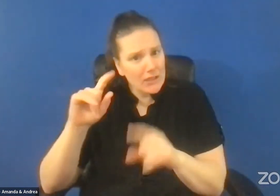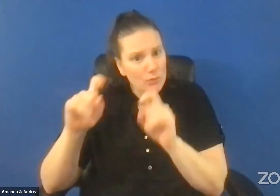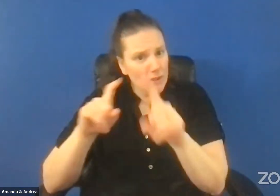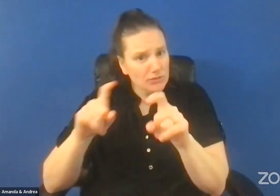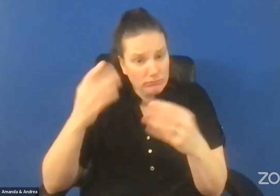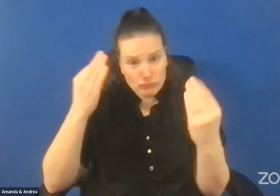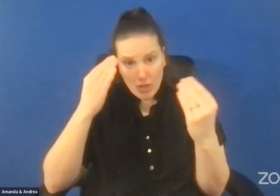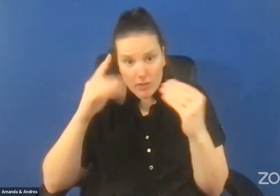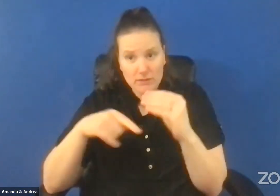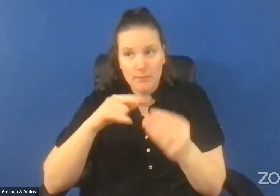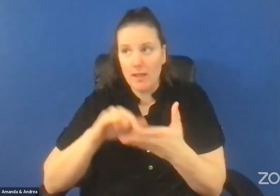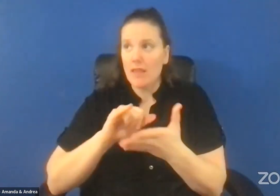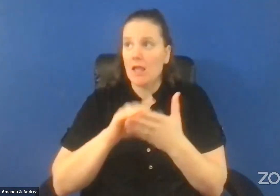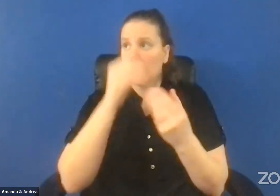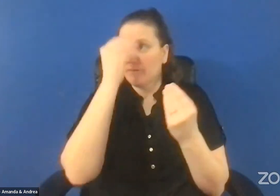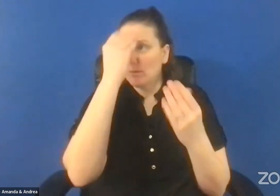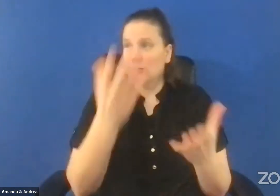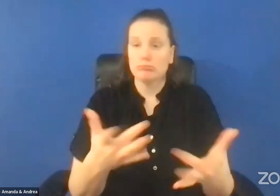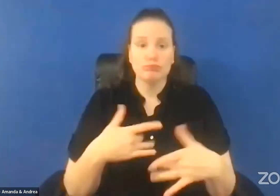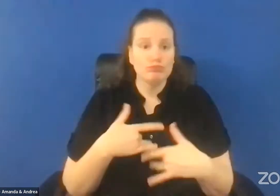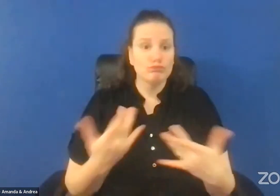or thoughts about the information?